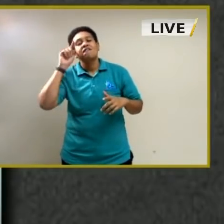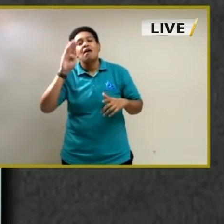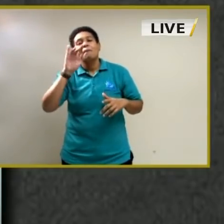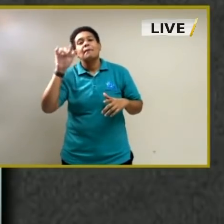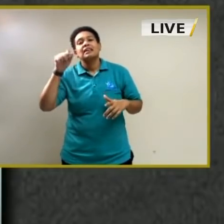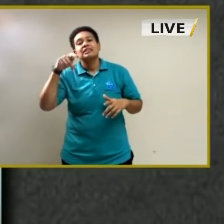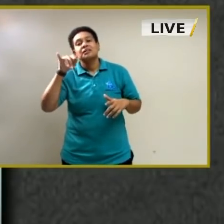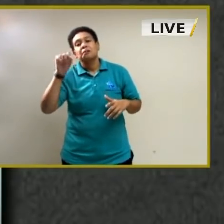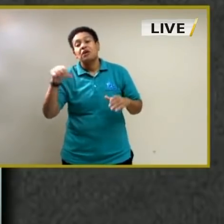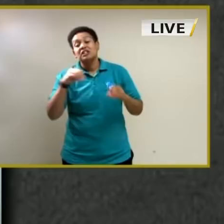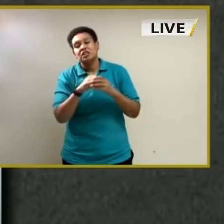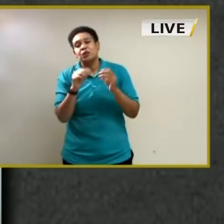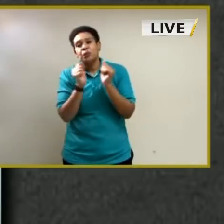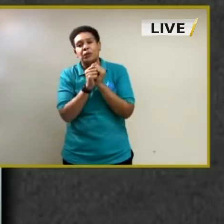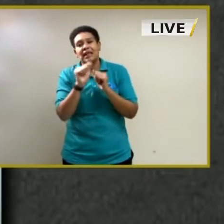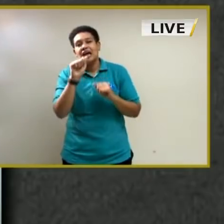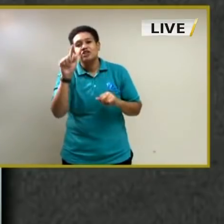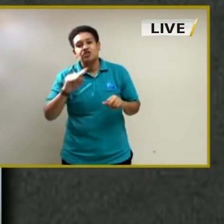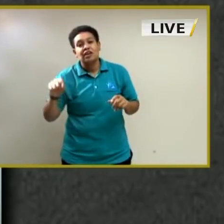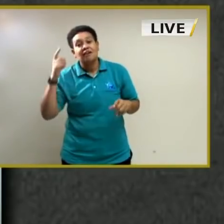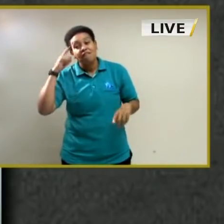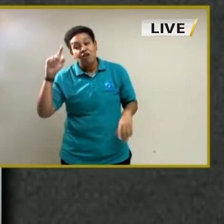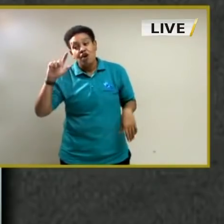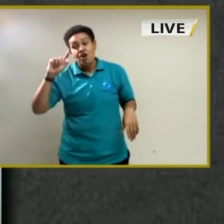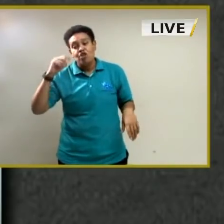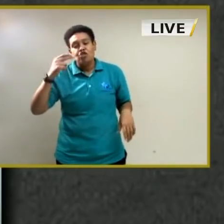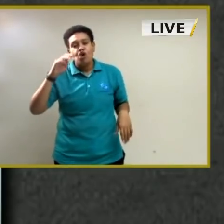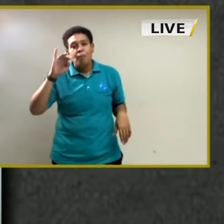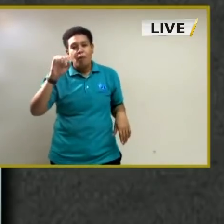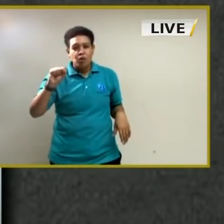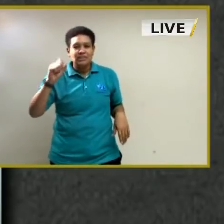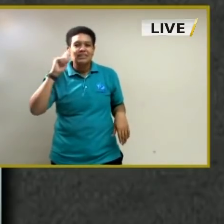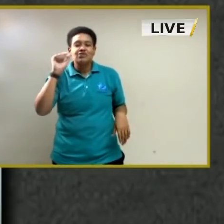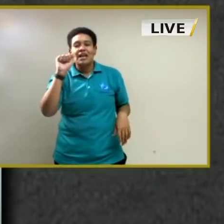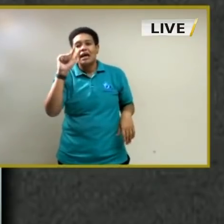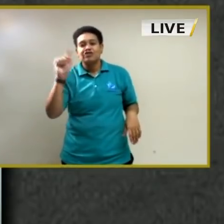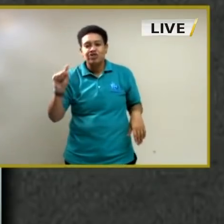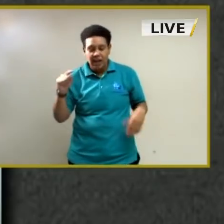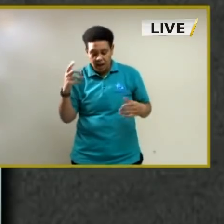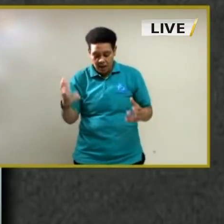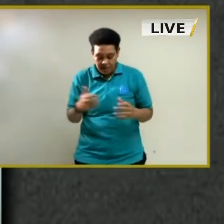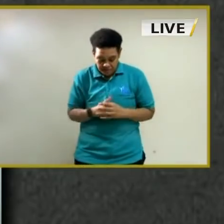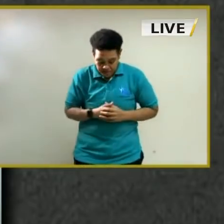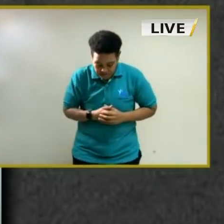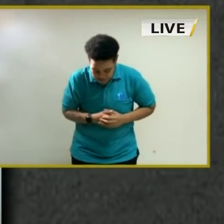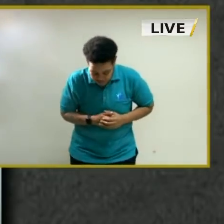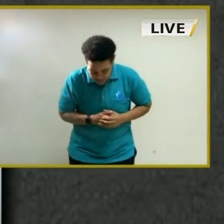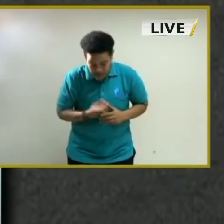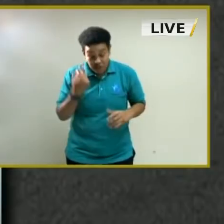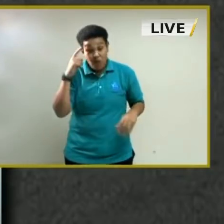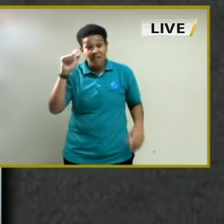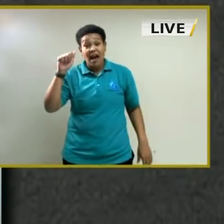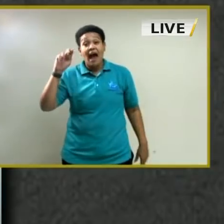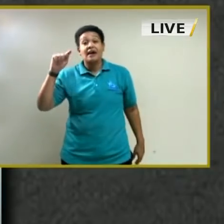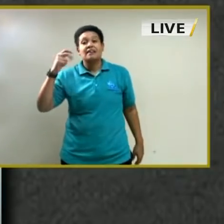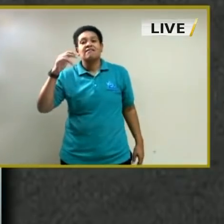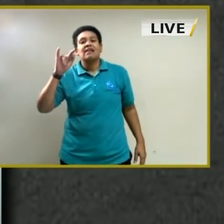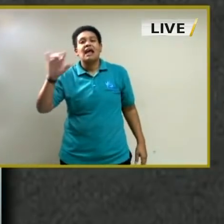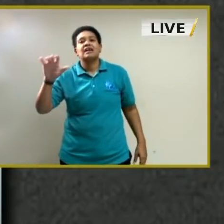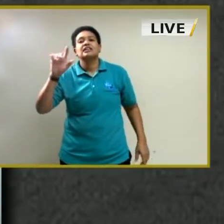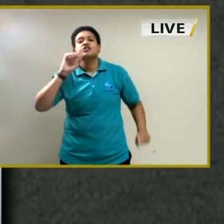it's with AstraZeneca, and the thrombosis, it is with AstraZeneca. So for anaphylactic reaction,